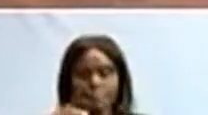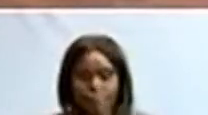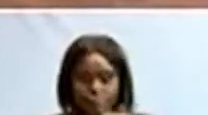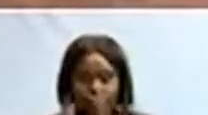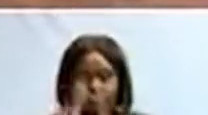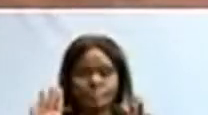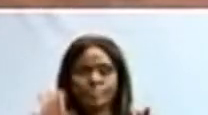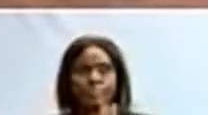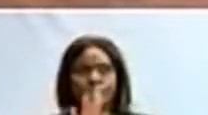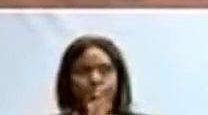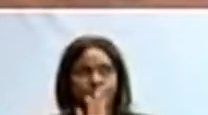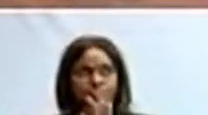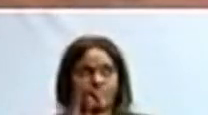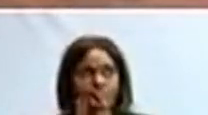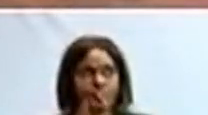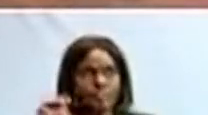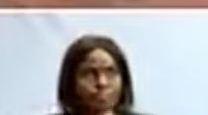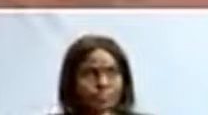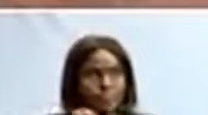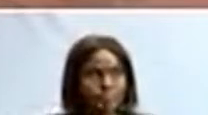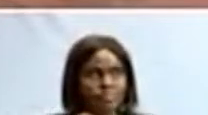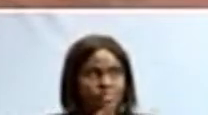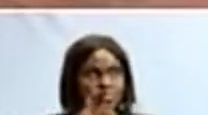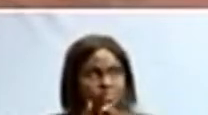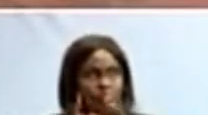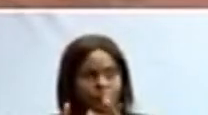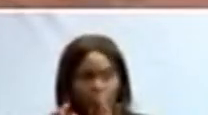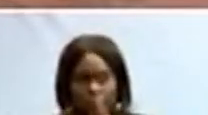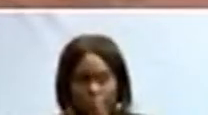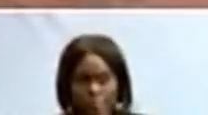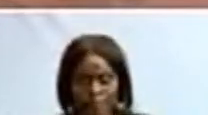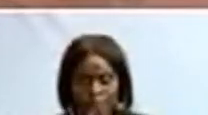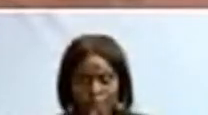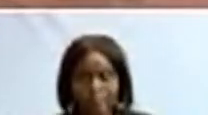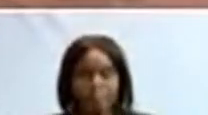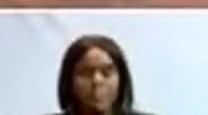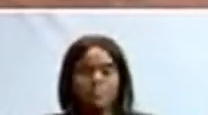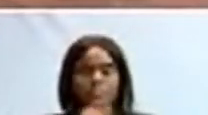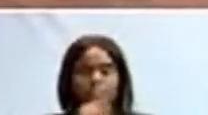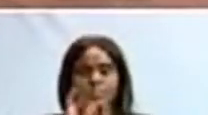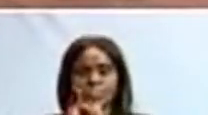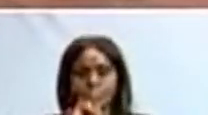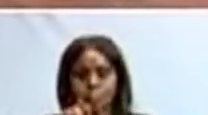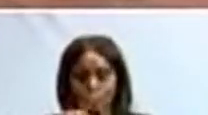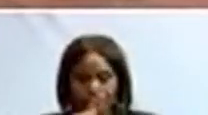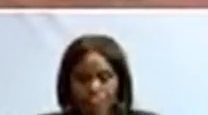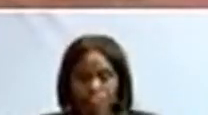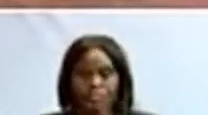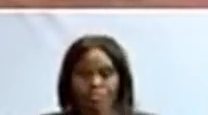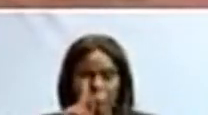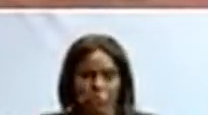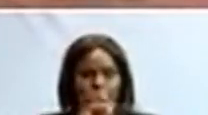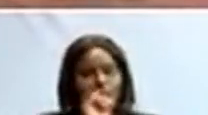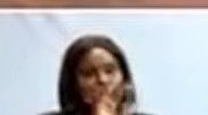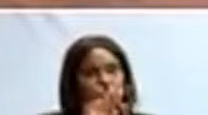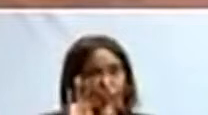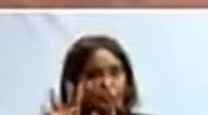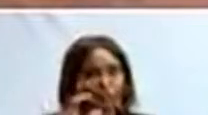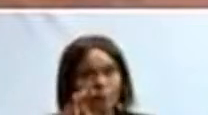accelerate the evaluation process and ensure the timely disposal of